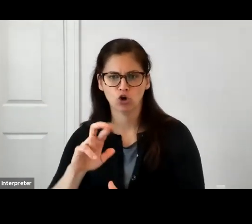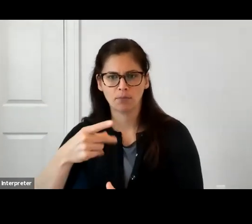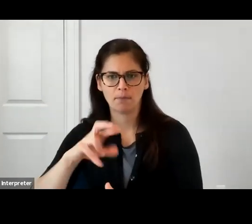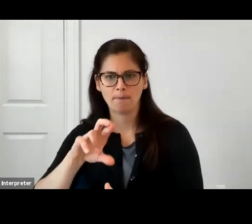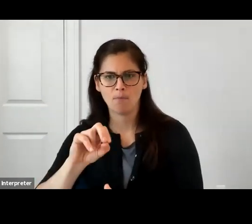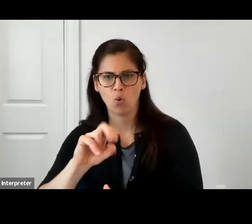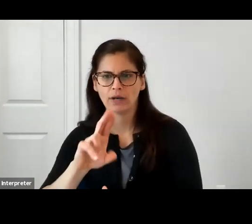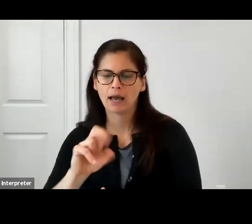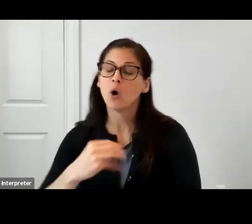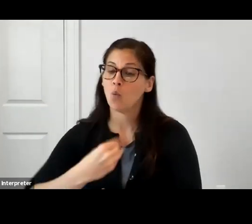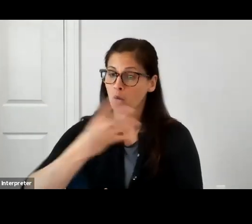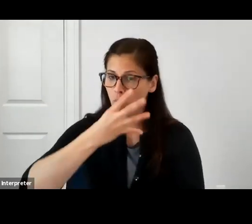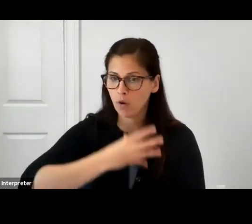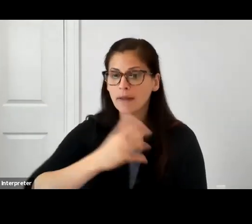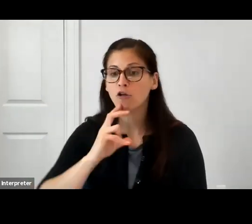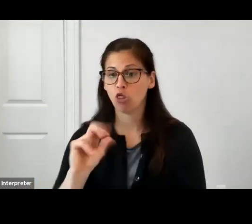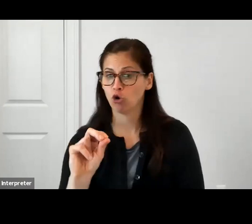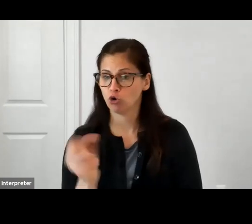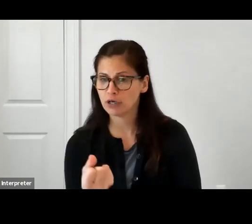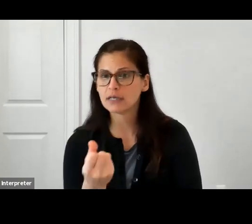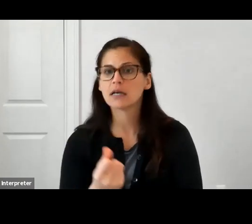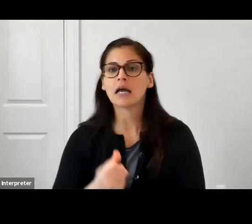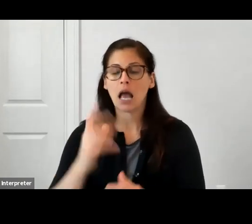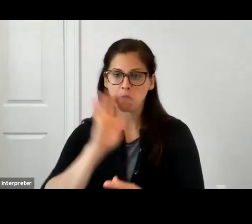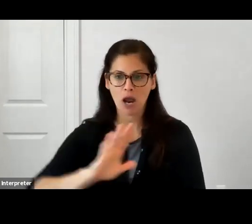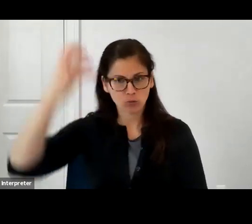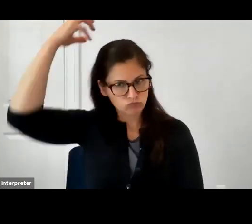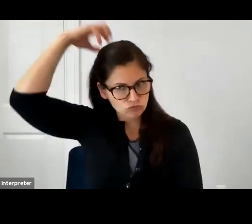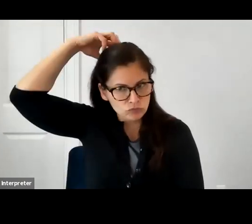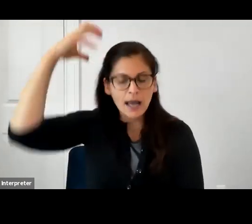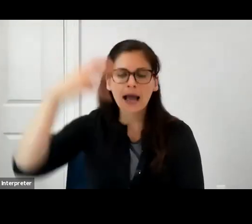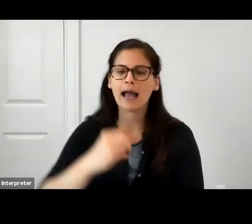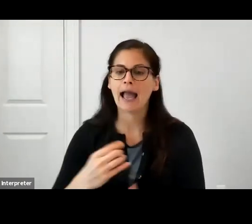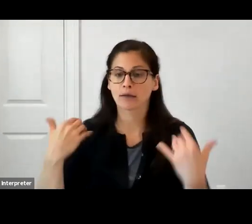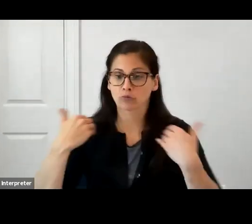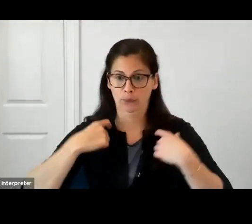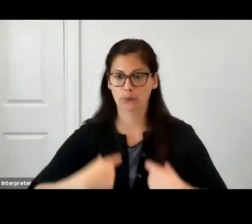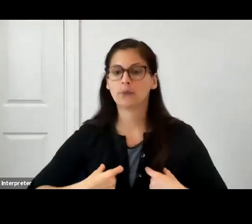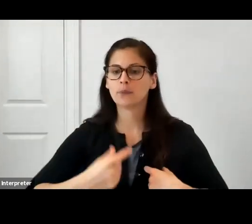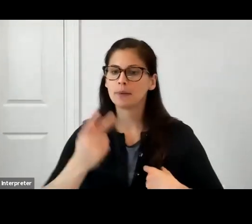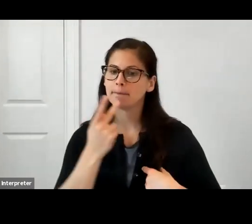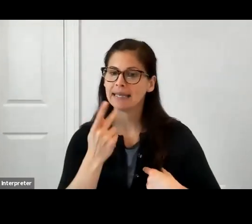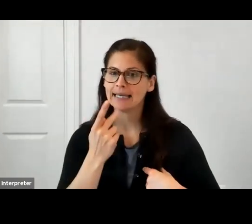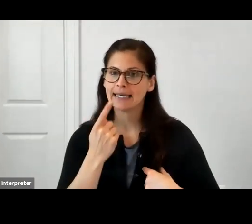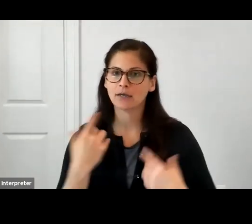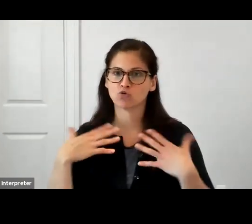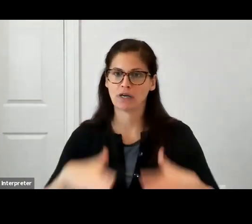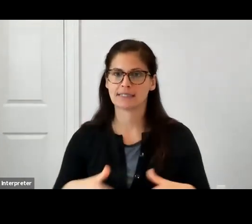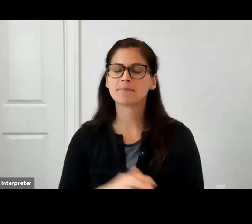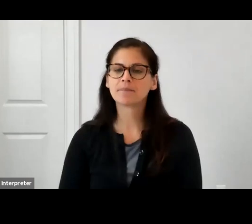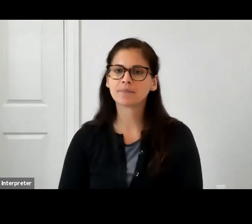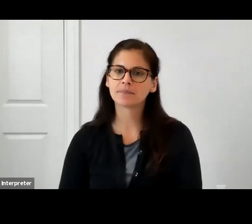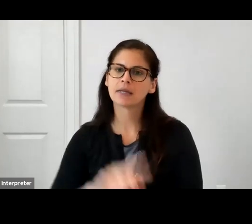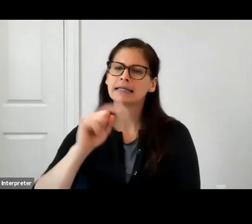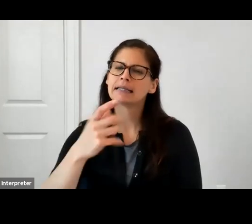early 30s with brown hair in a bun and wearing a sleeveless pink dress. The Tempest is considered